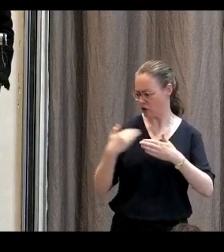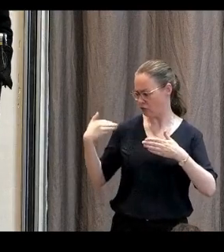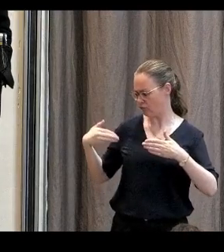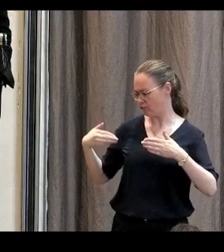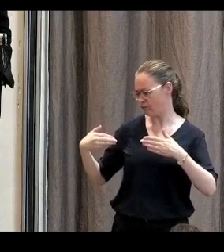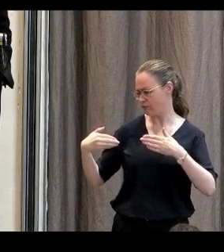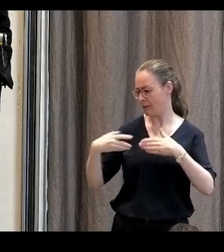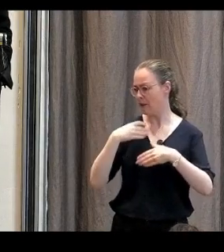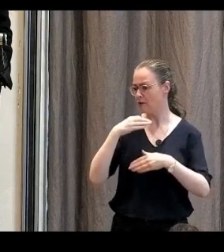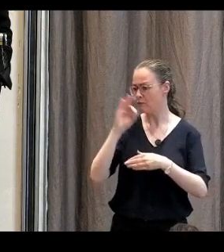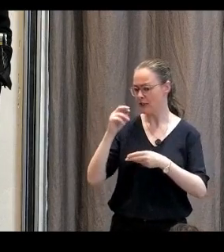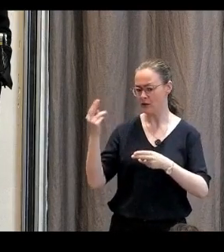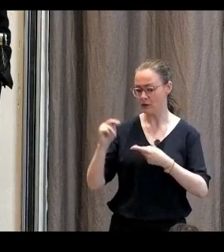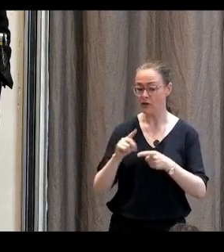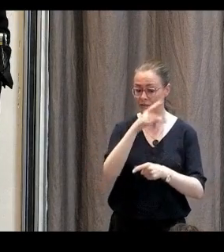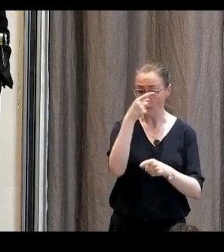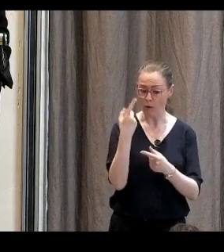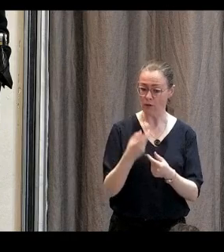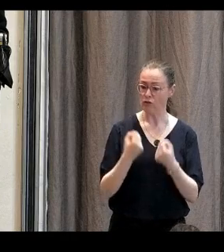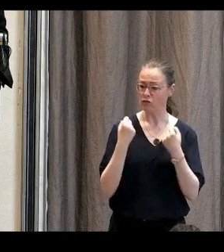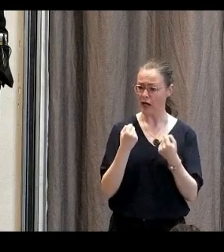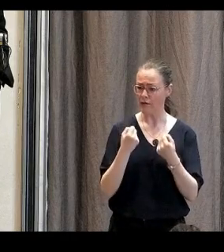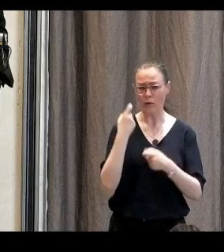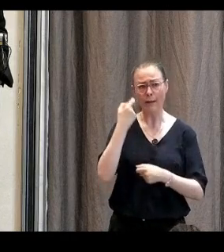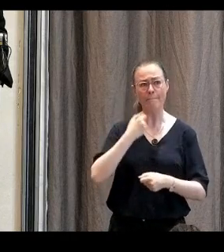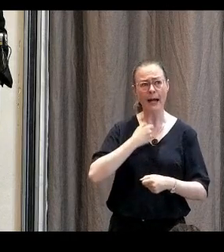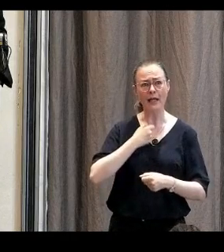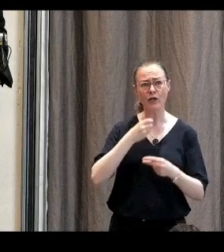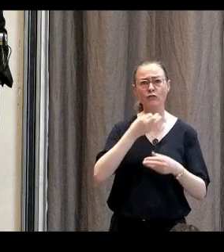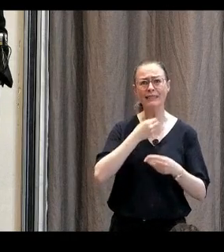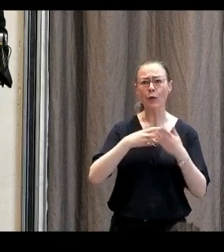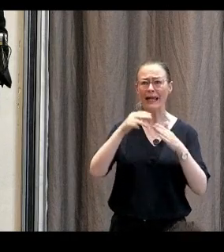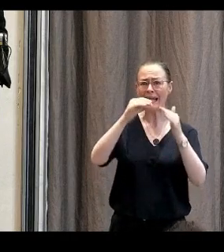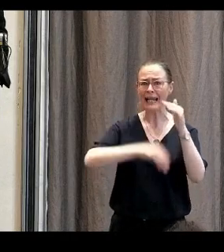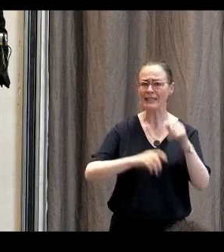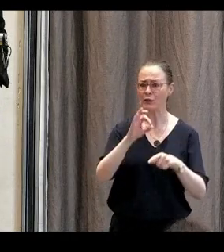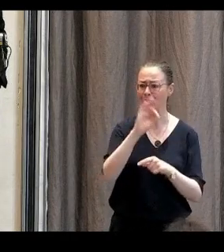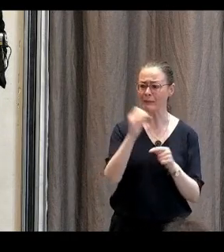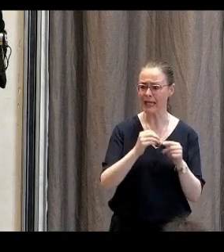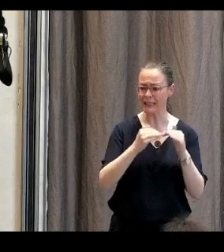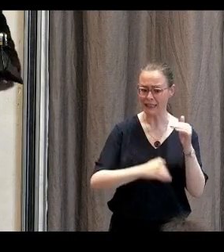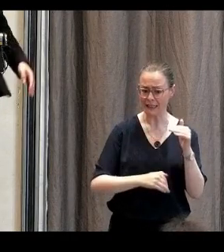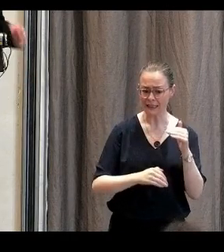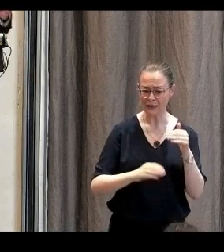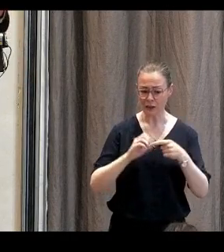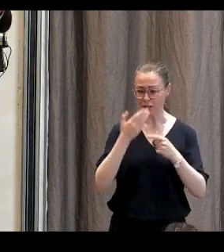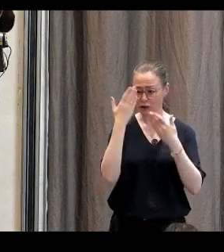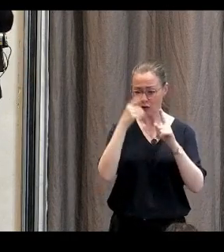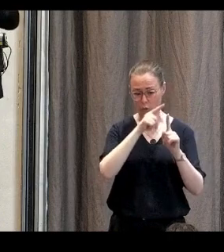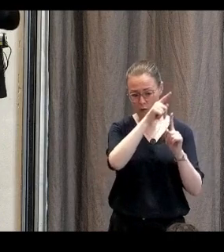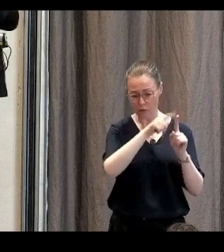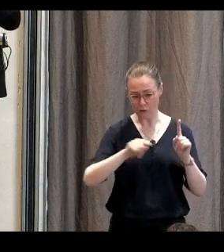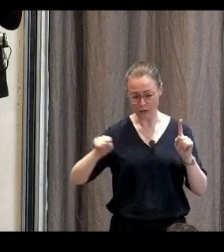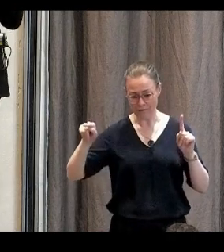So we've got a driver here, and he's saying, well, okay, so when does my risk drop below 20%? And what I've tried to do is illustrate on the graph here again, so